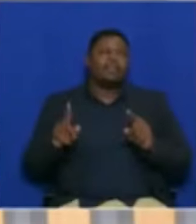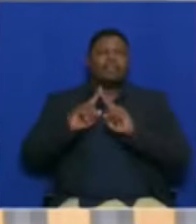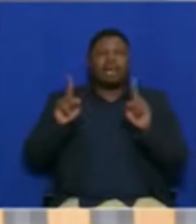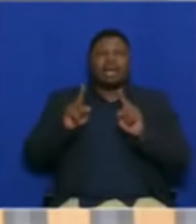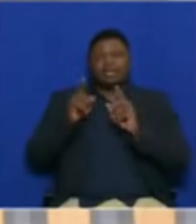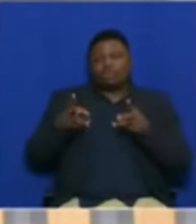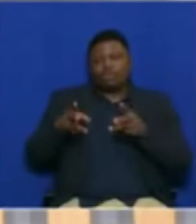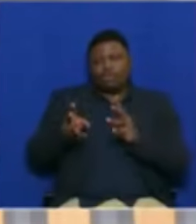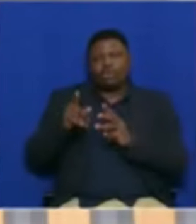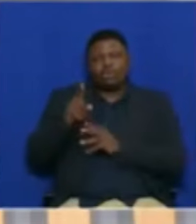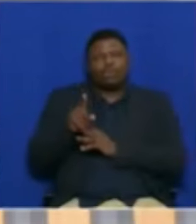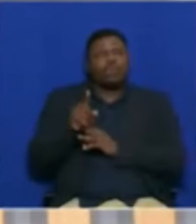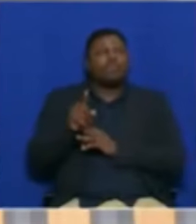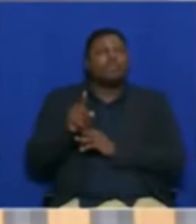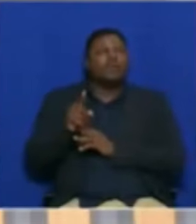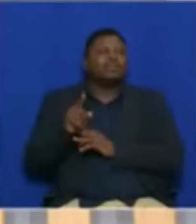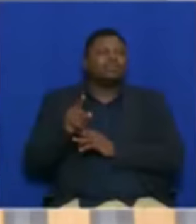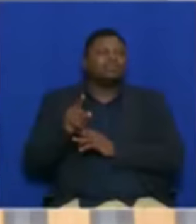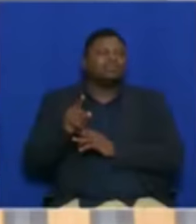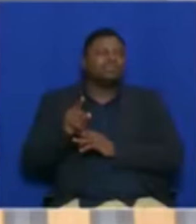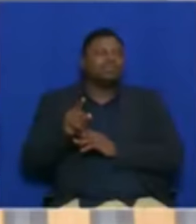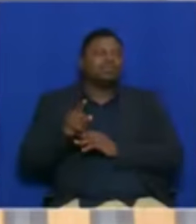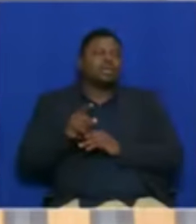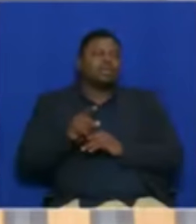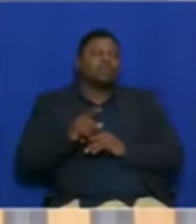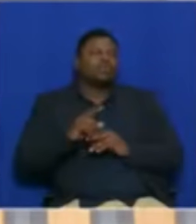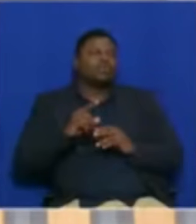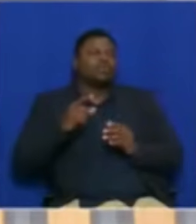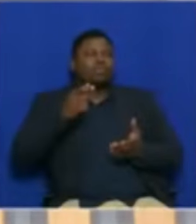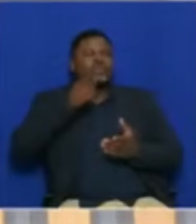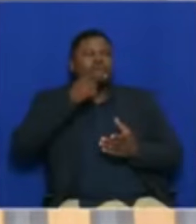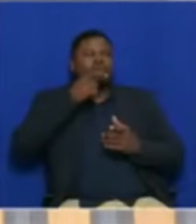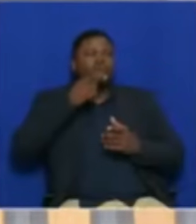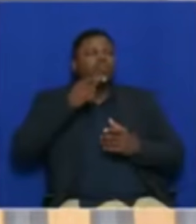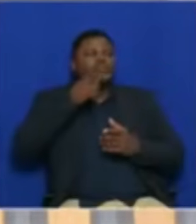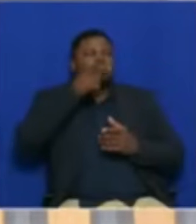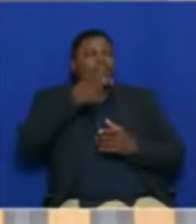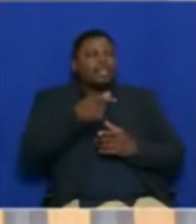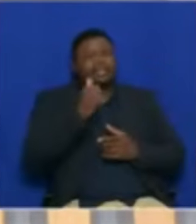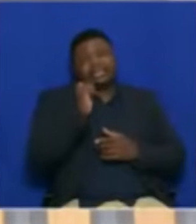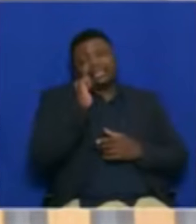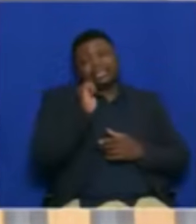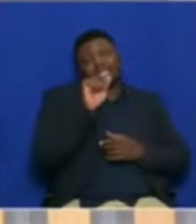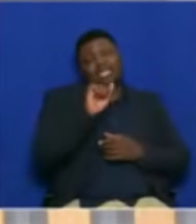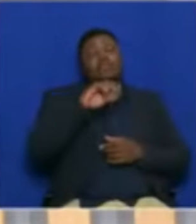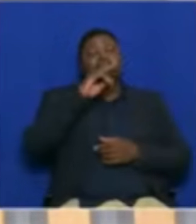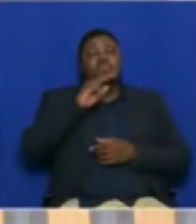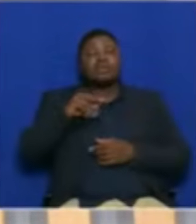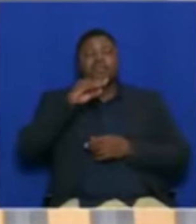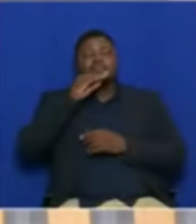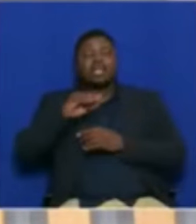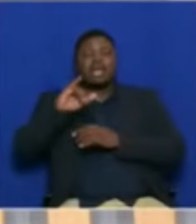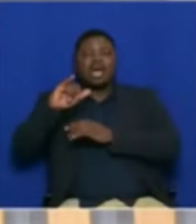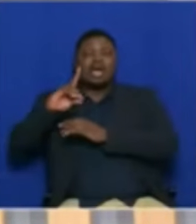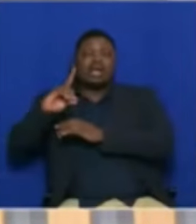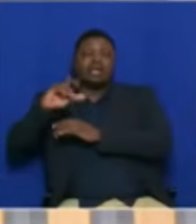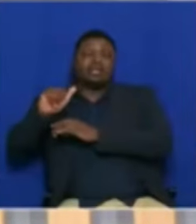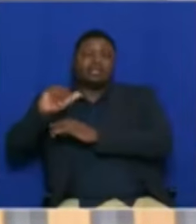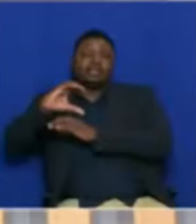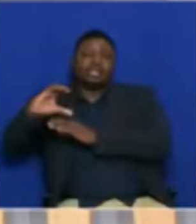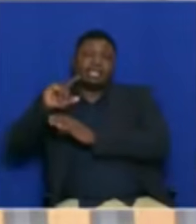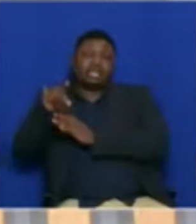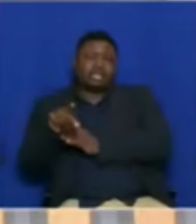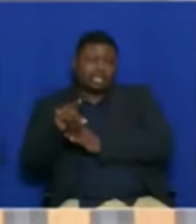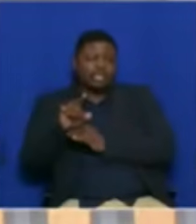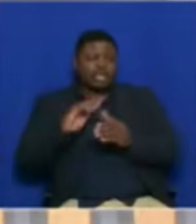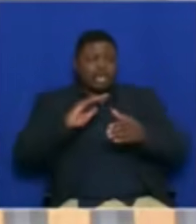you had received the complaint, when I say you, I mean IDEC, and the case was decided to be taken on, you don't allocate